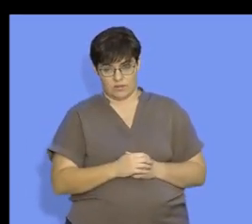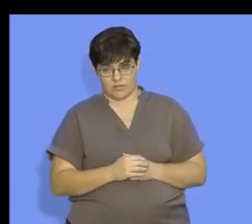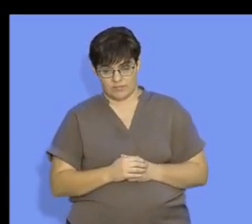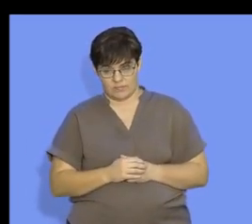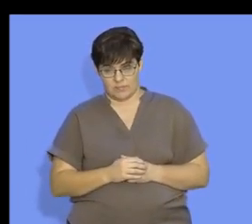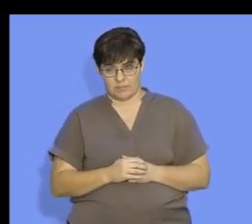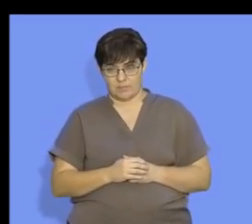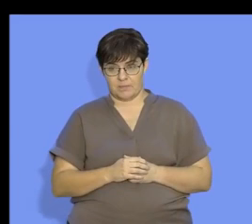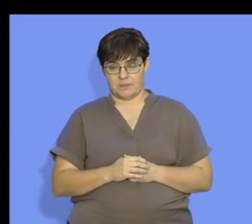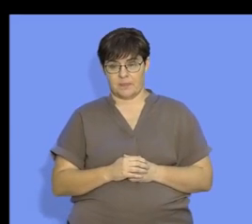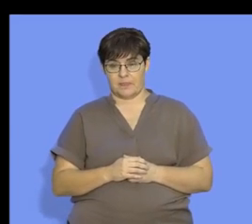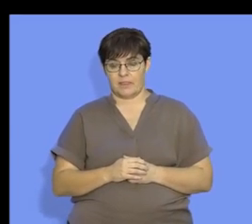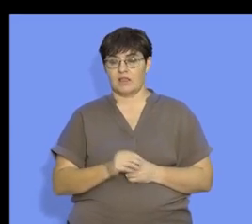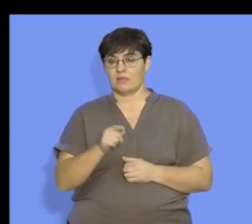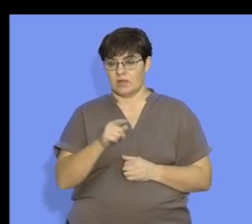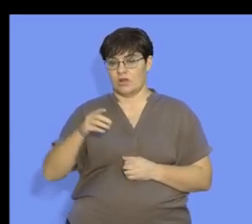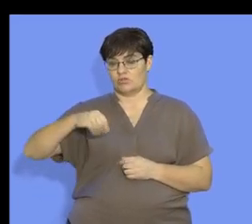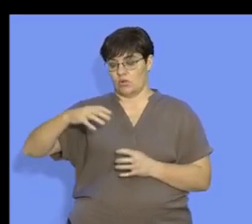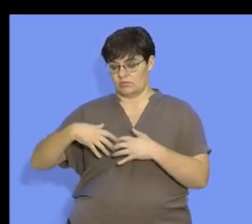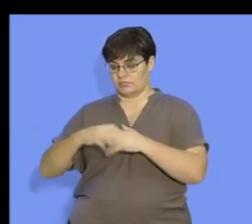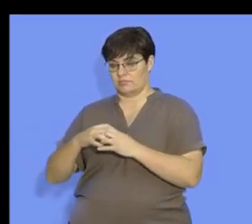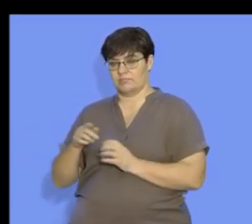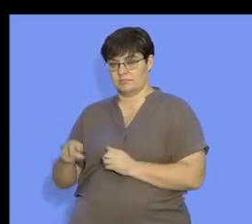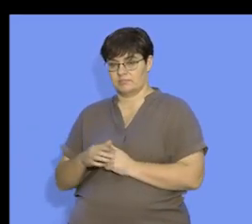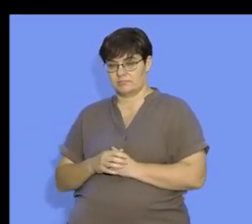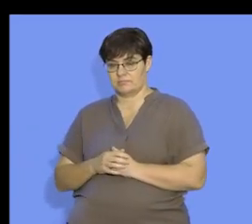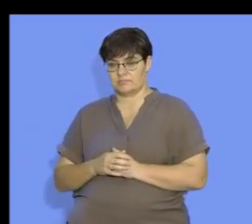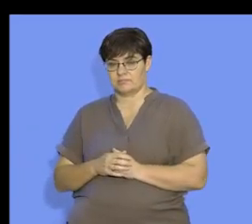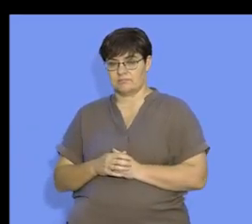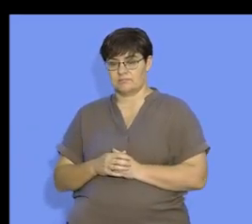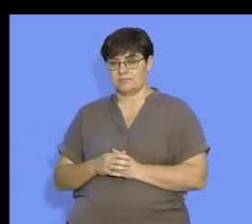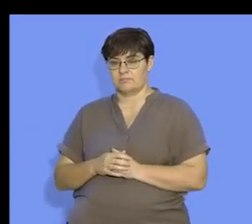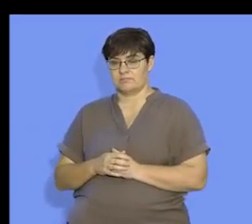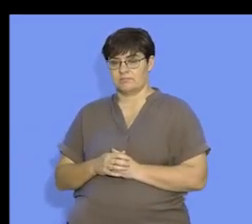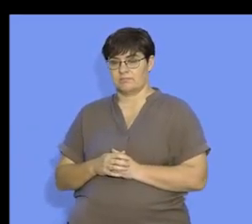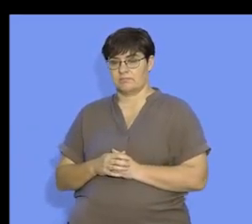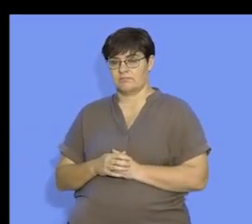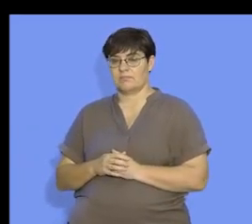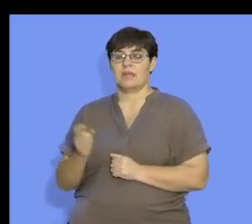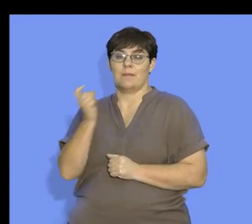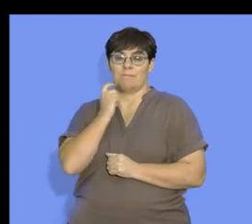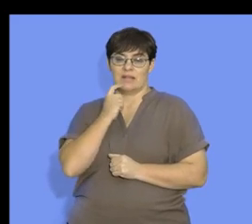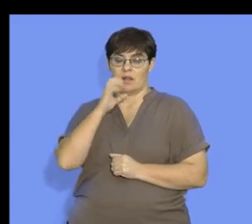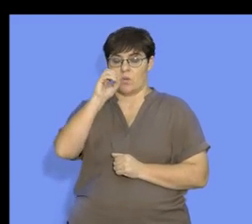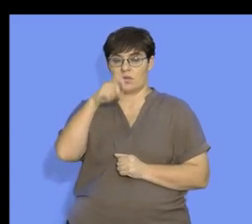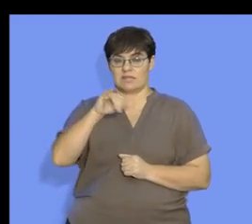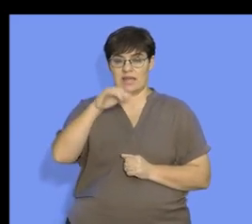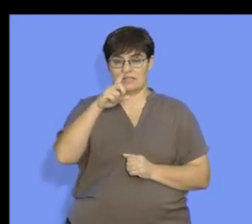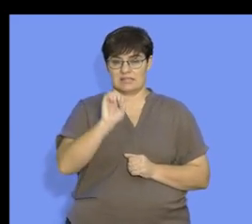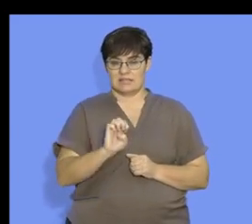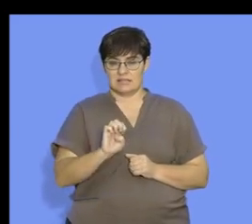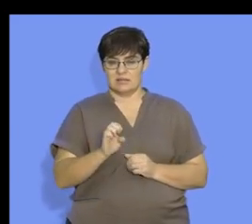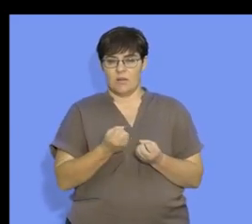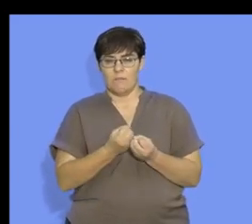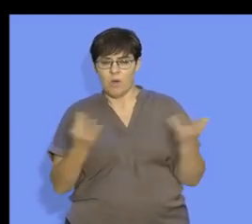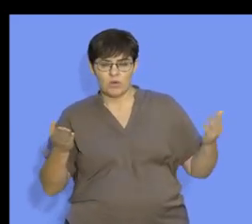formula CuO, right? So this is our salt, right? What do we get there? This is a metal oxide.